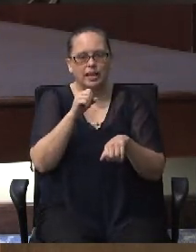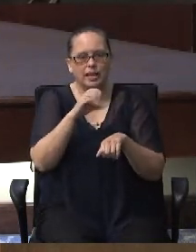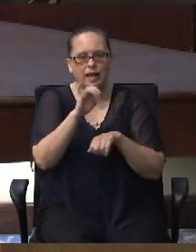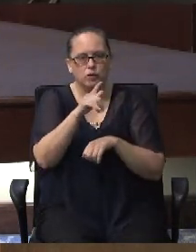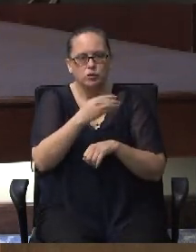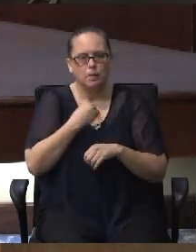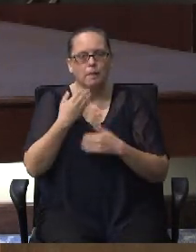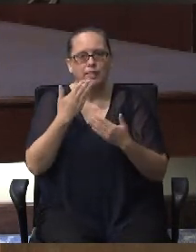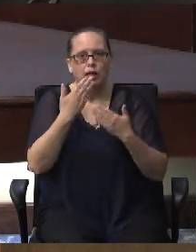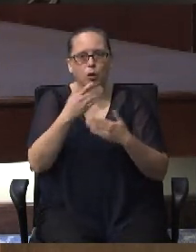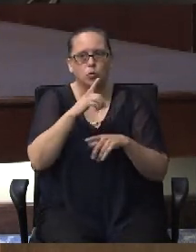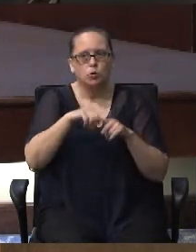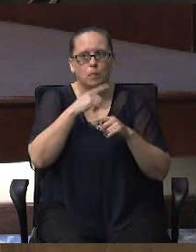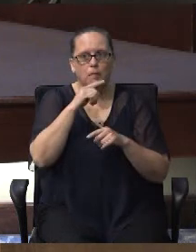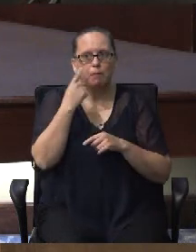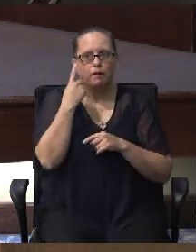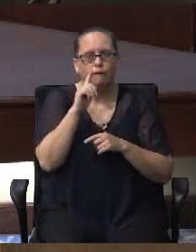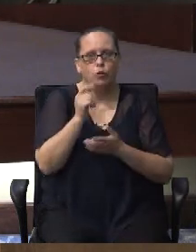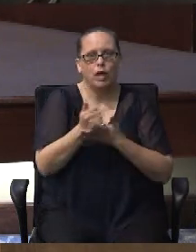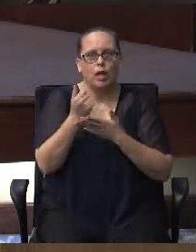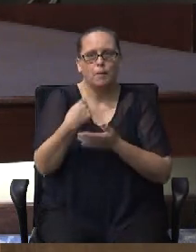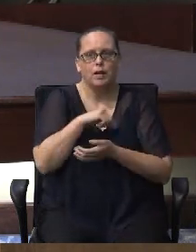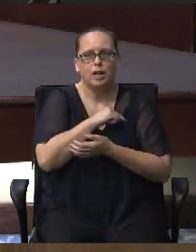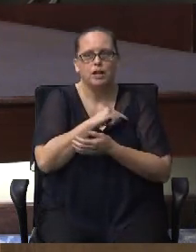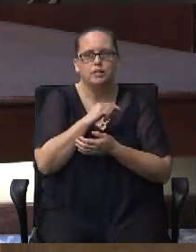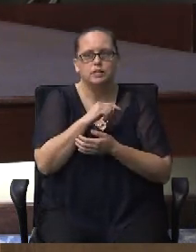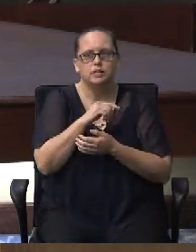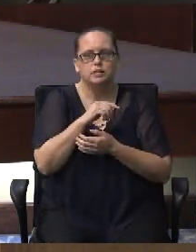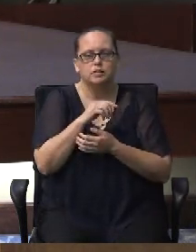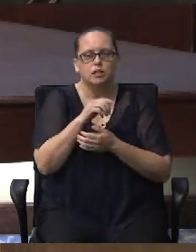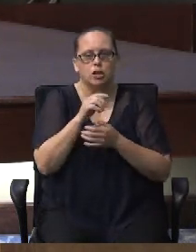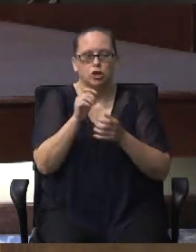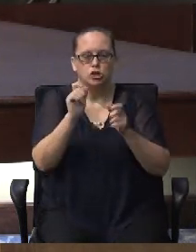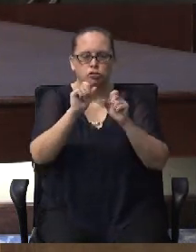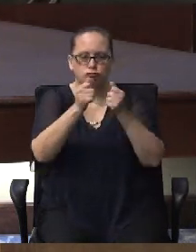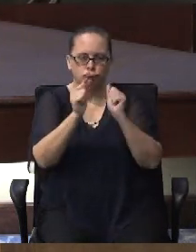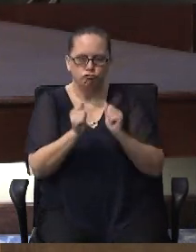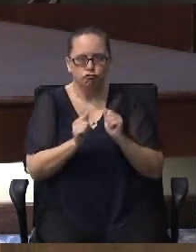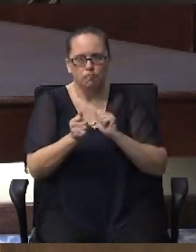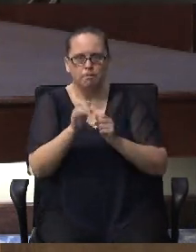thank you to the public for helping us shape and craft this budget.